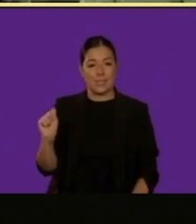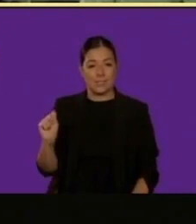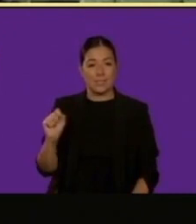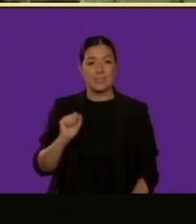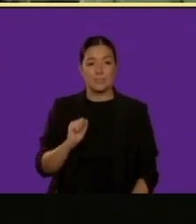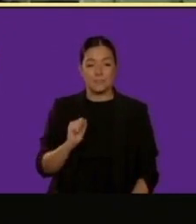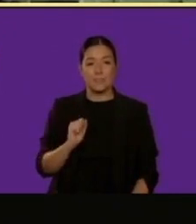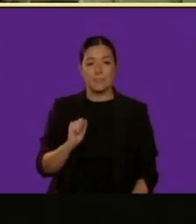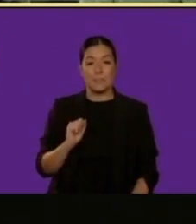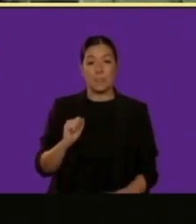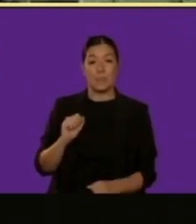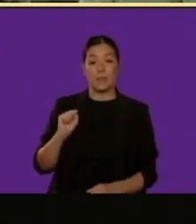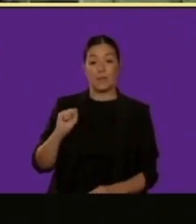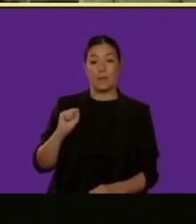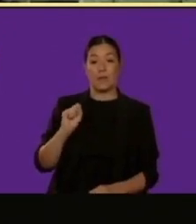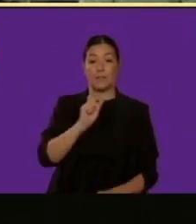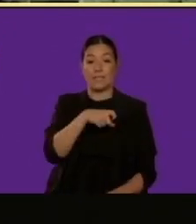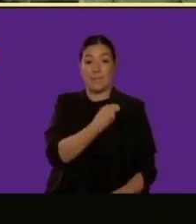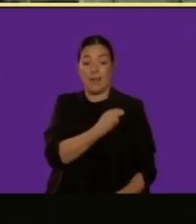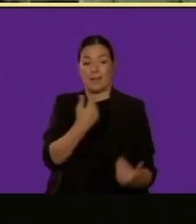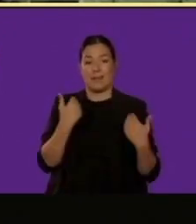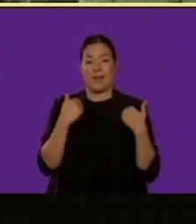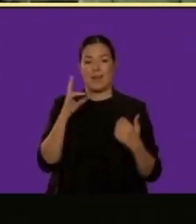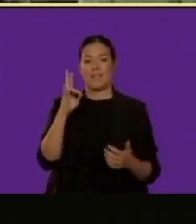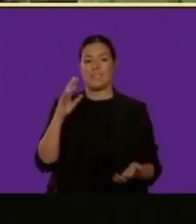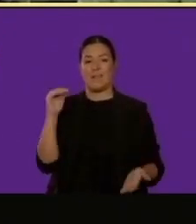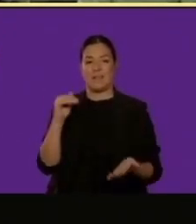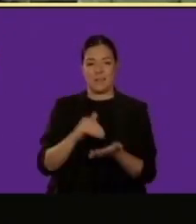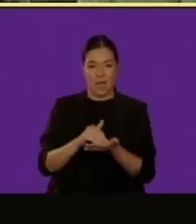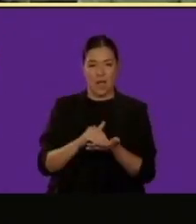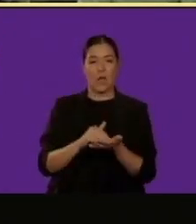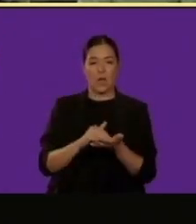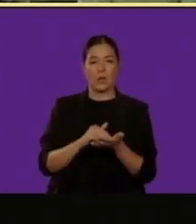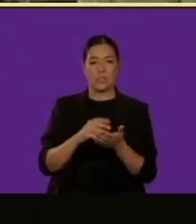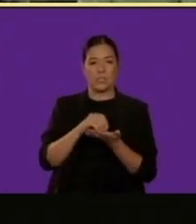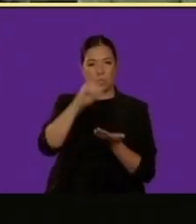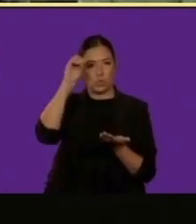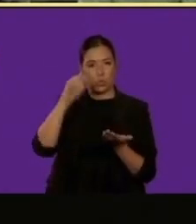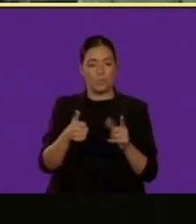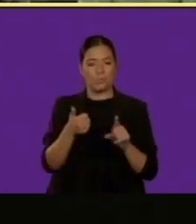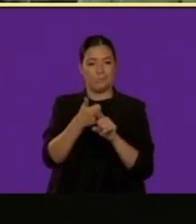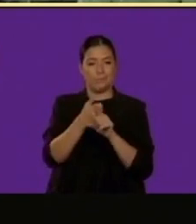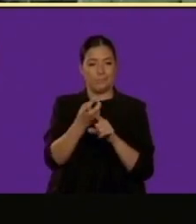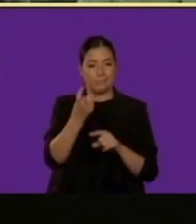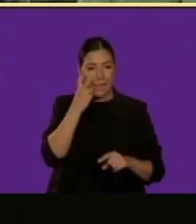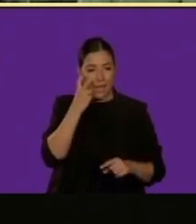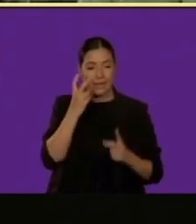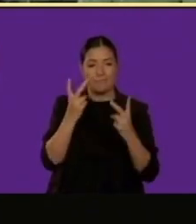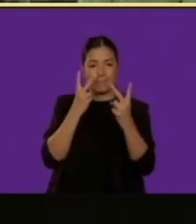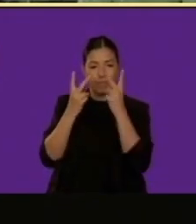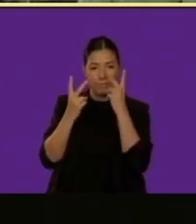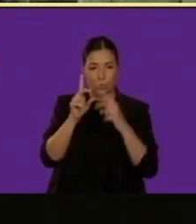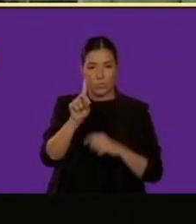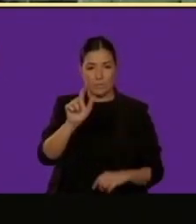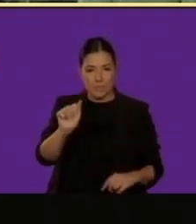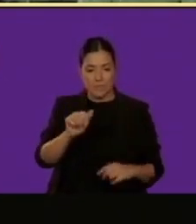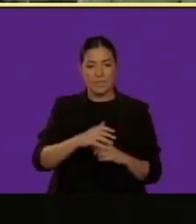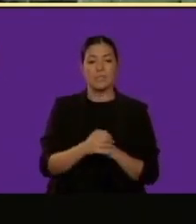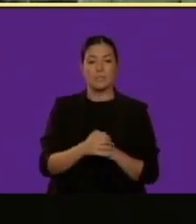different activities with different roles. So we have this is education for sustainable development. So we have created a